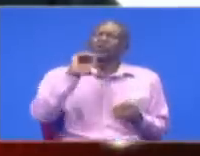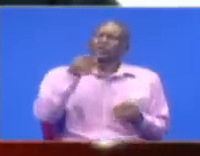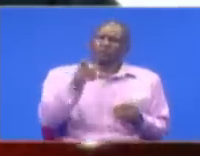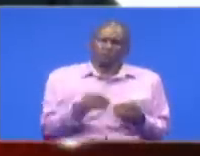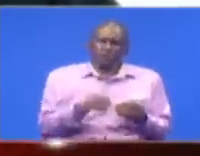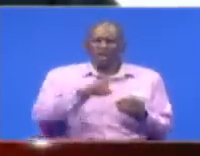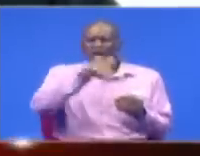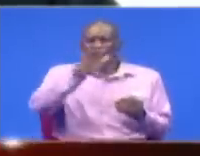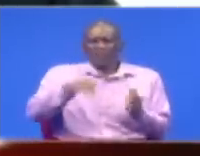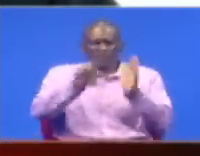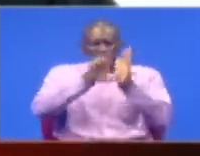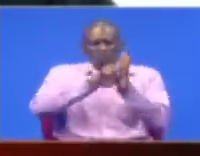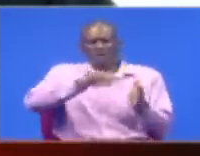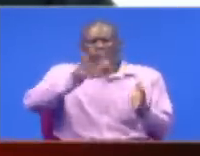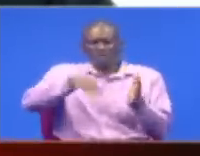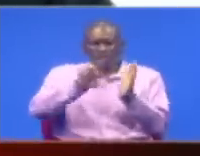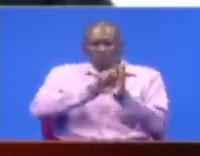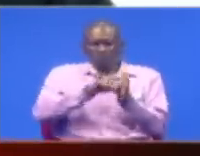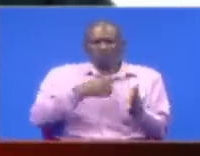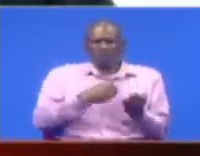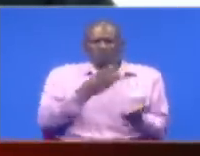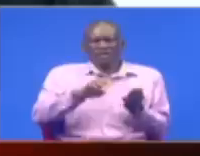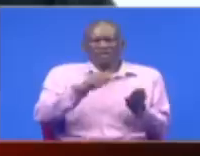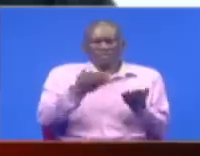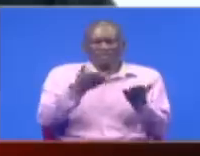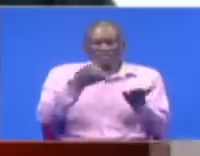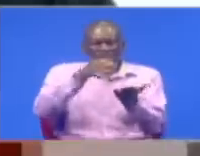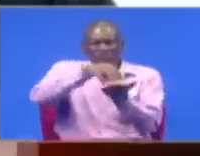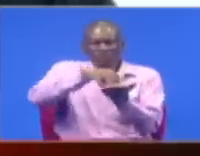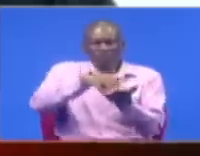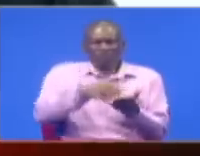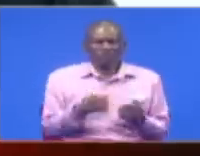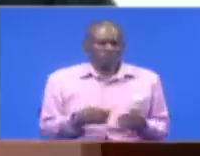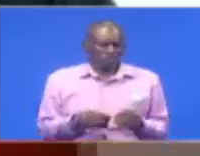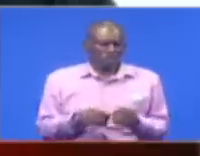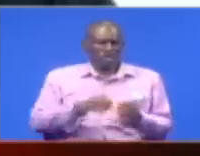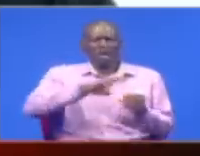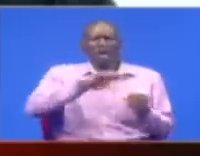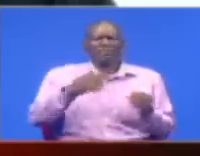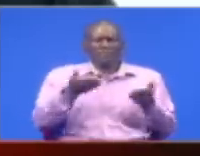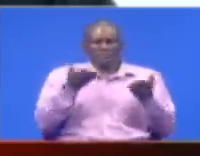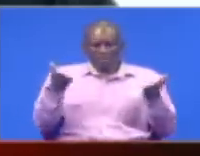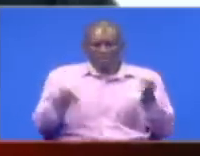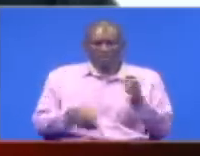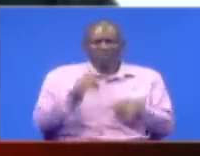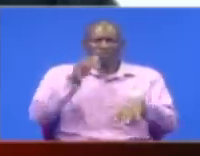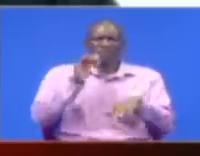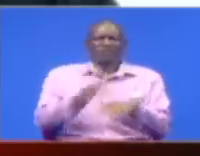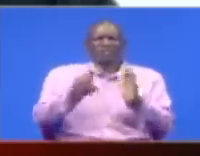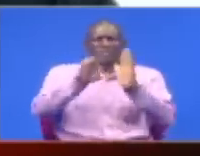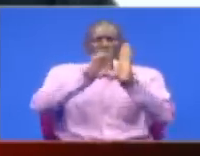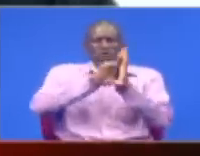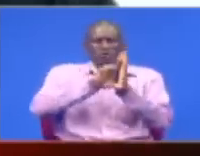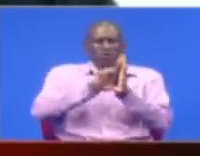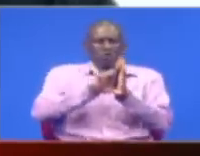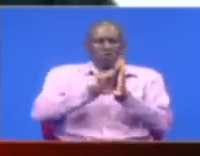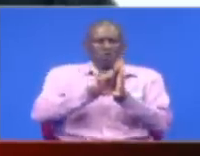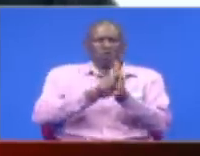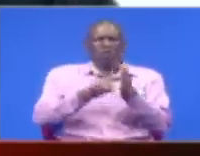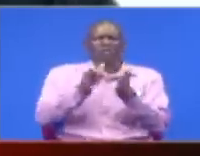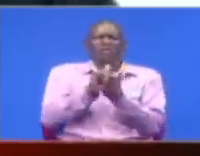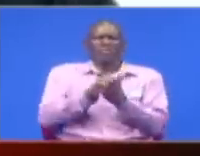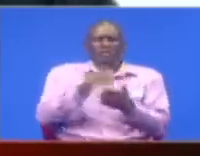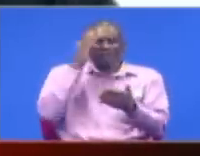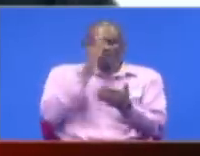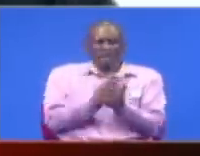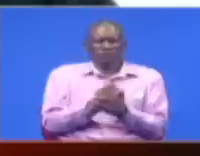apart from the law, are there other phenomena, other considerations that affect the law that are